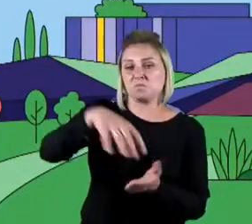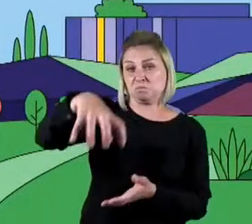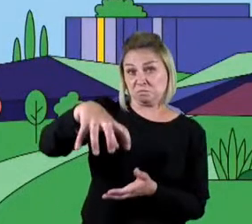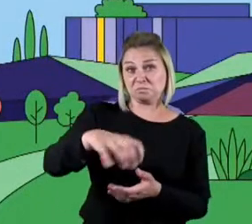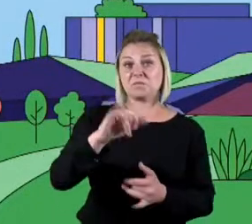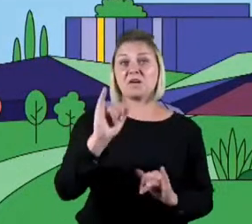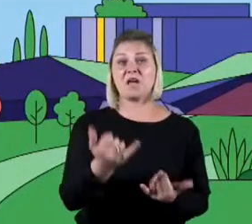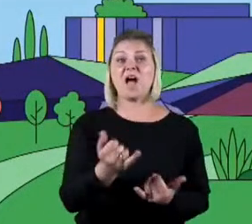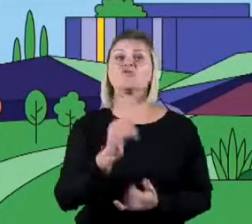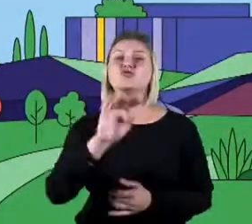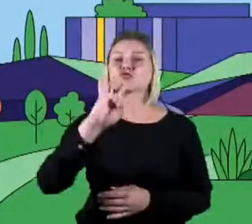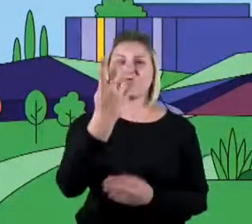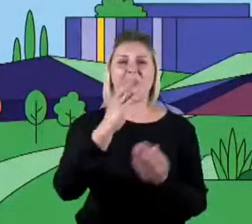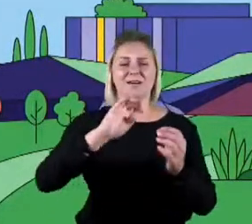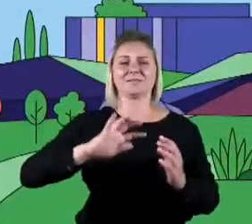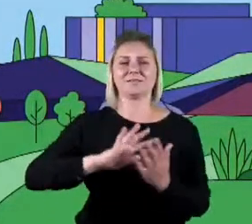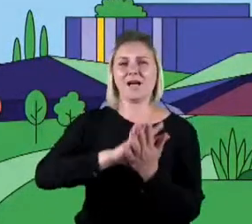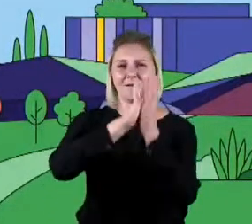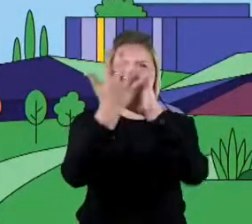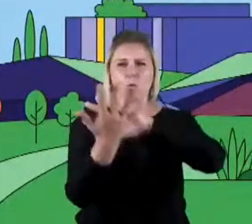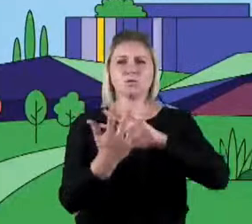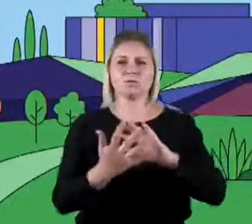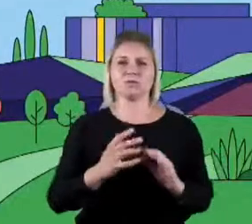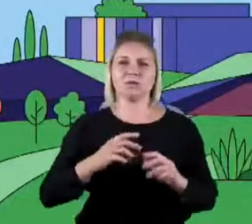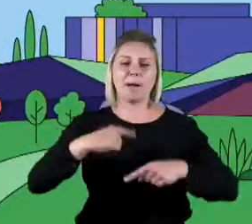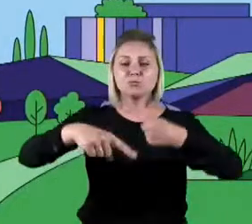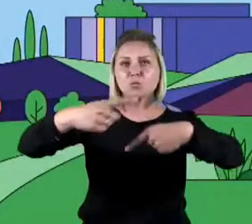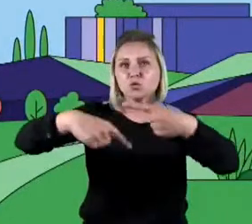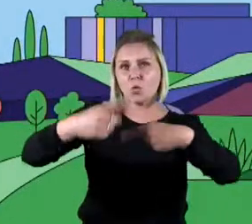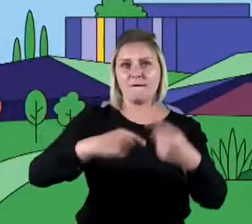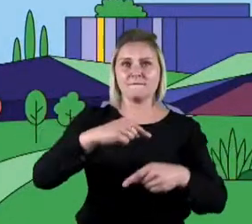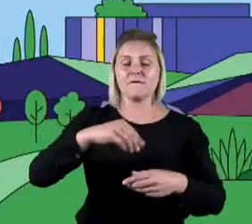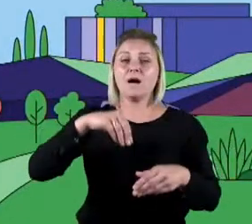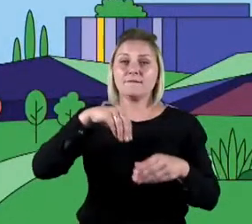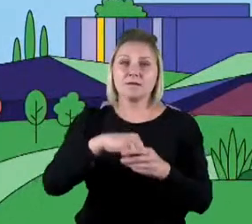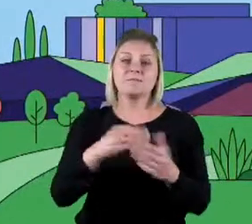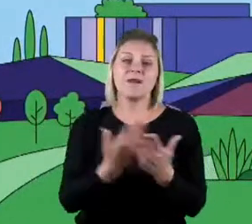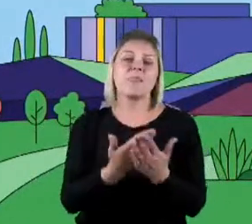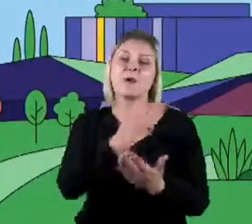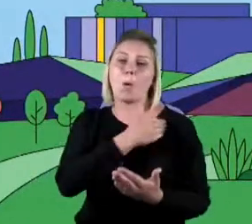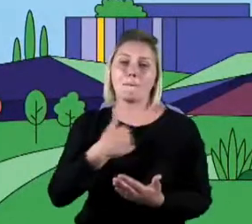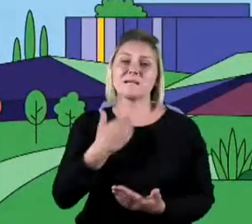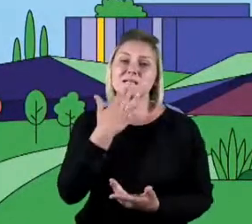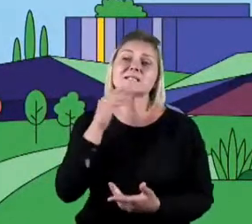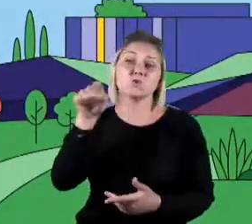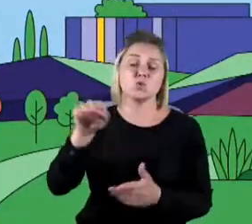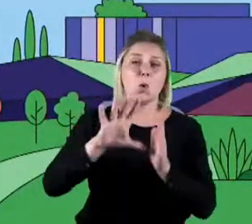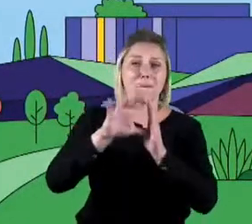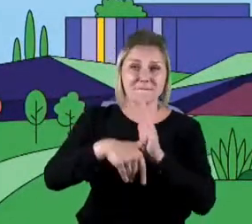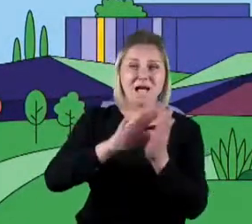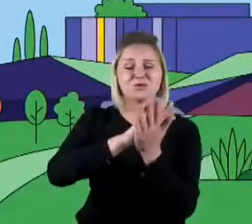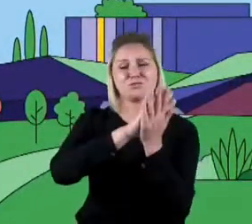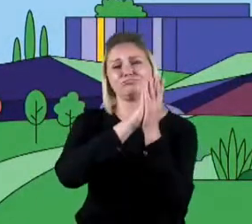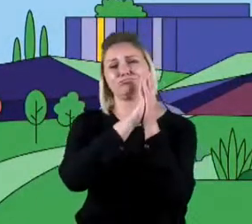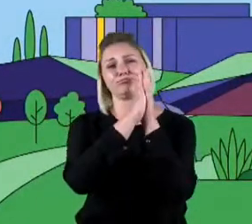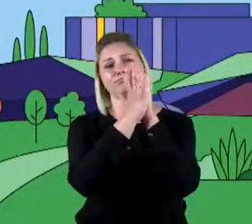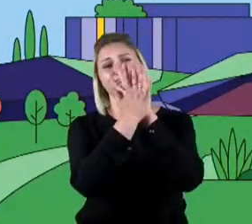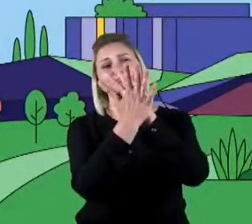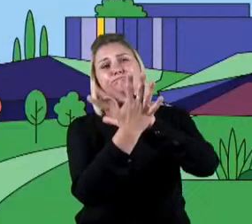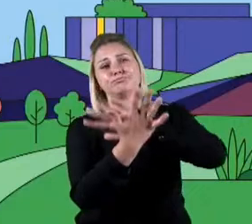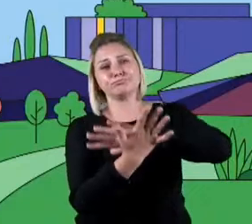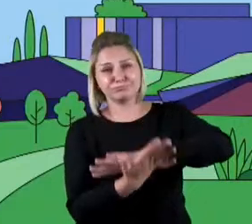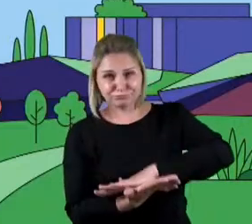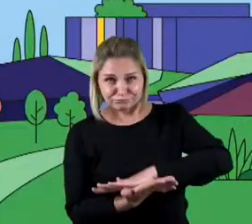the first university campus from the 4th Industrial Revolution, and we want Medellin to become a